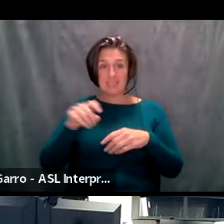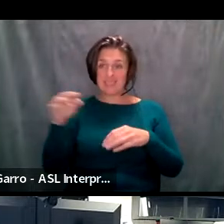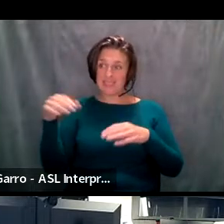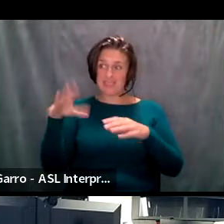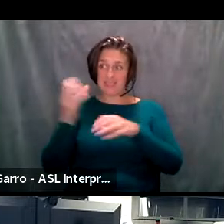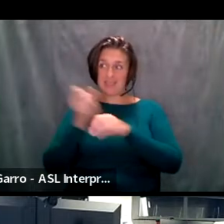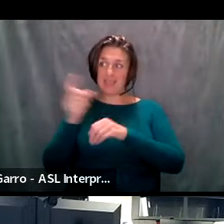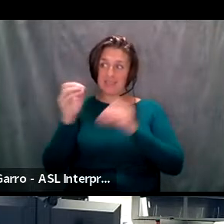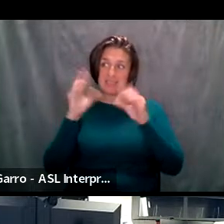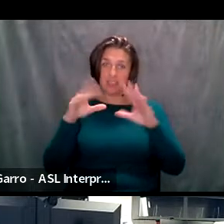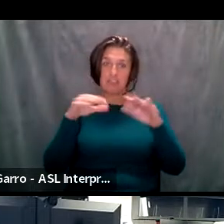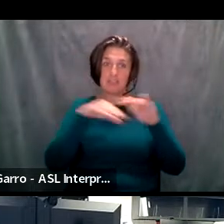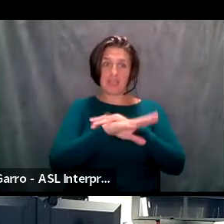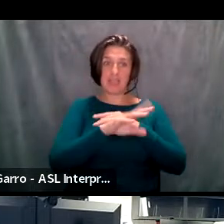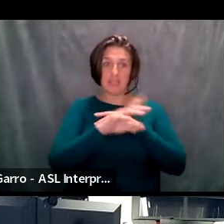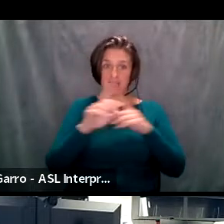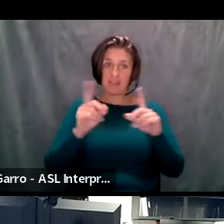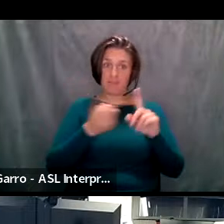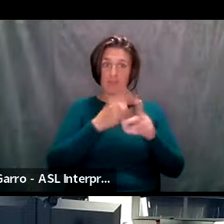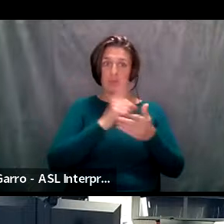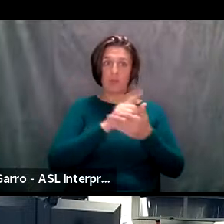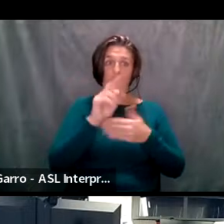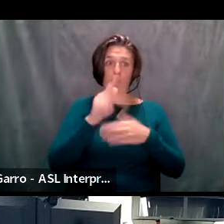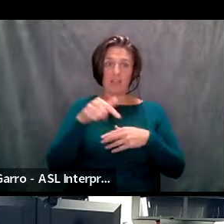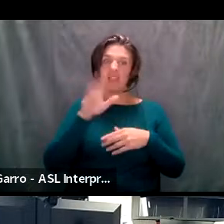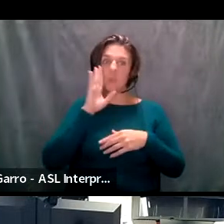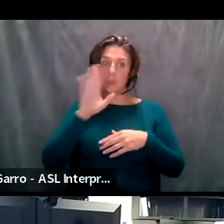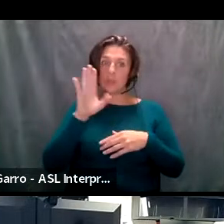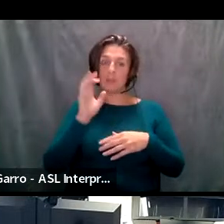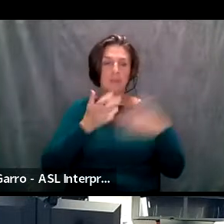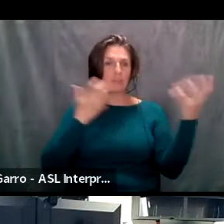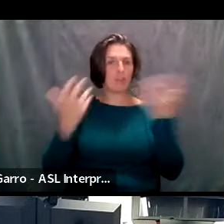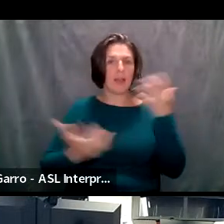August. This is going to be a screamer. We need all of the